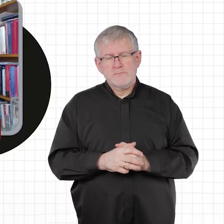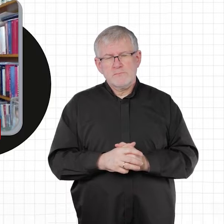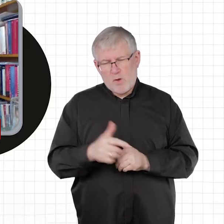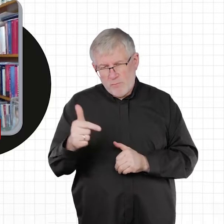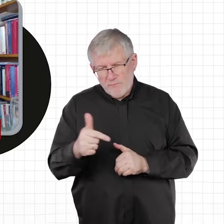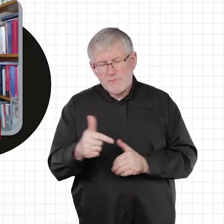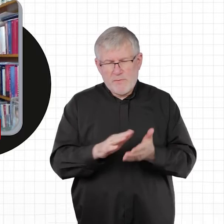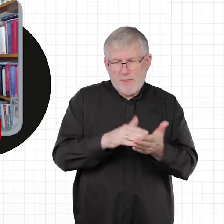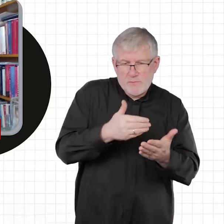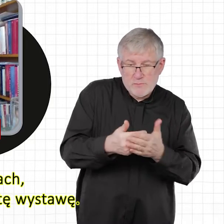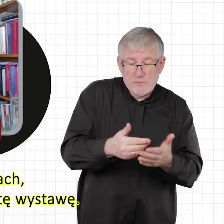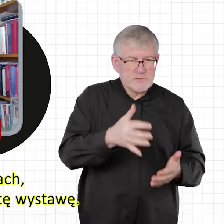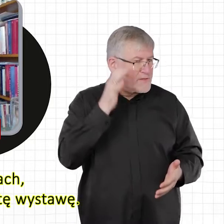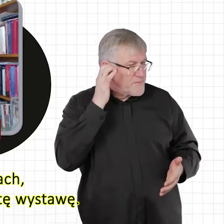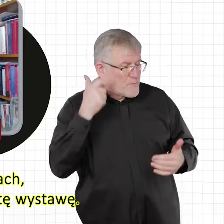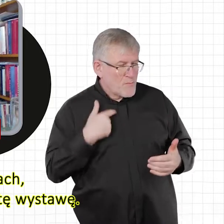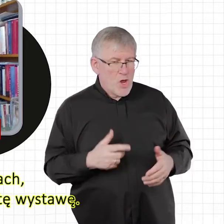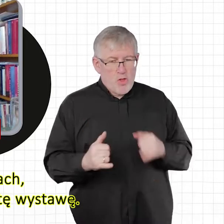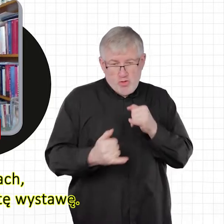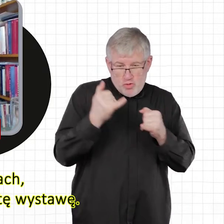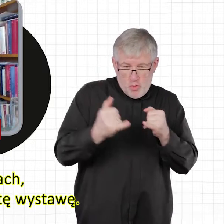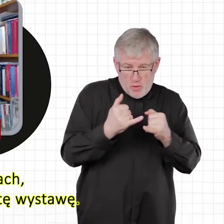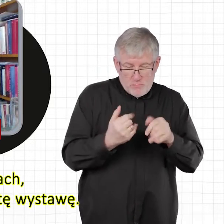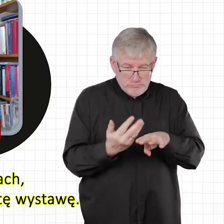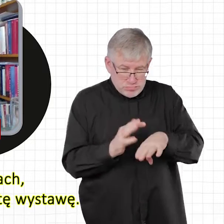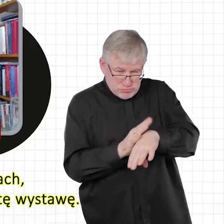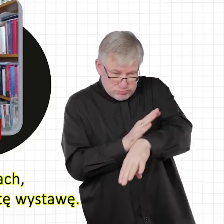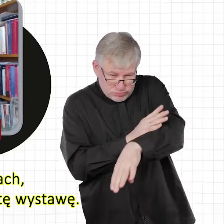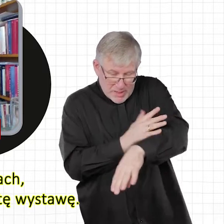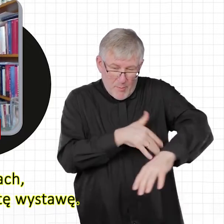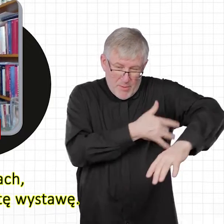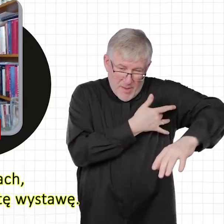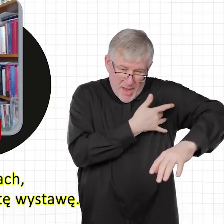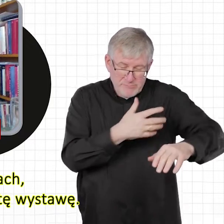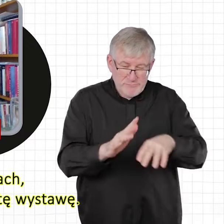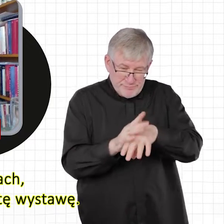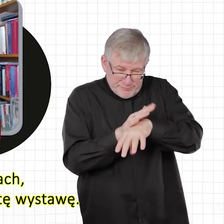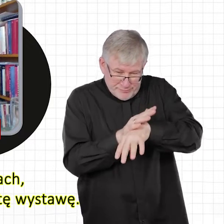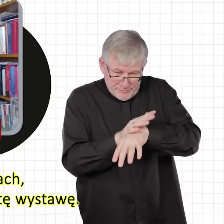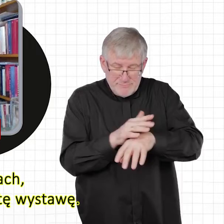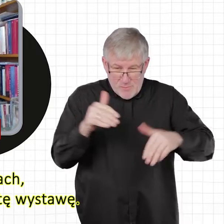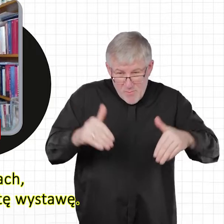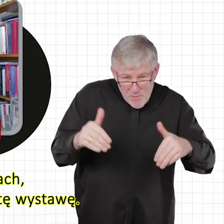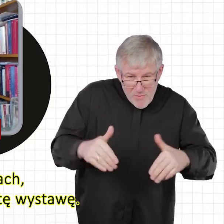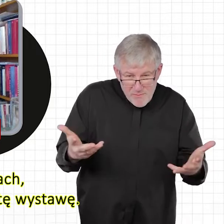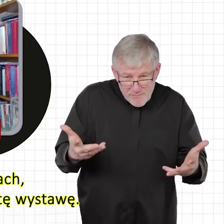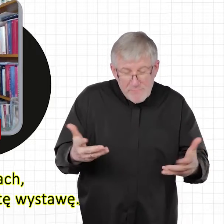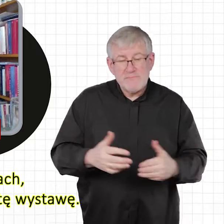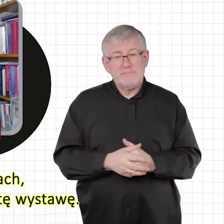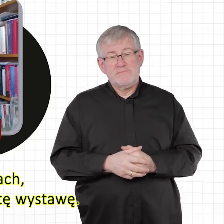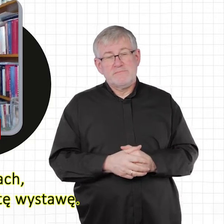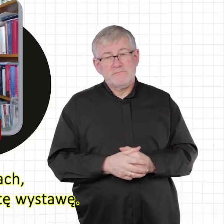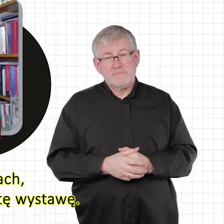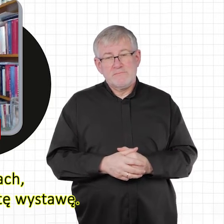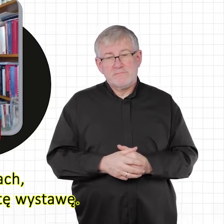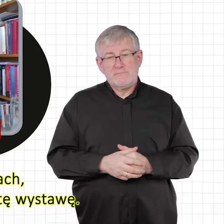in the Council of Reykjavík, but we have talked about having it in the mall or in the swimming pools, because